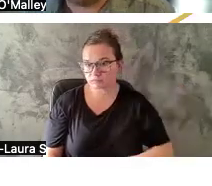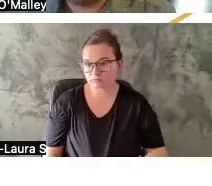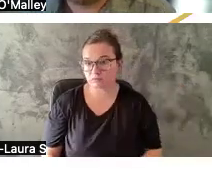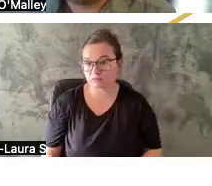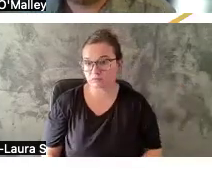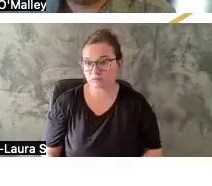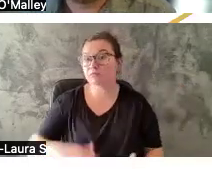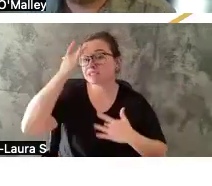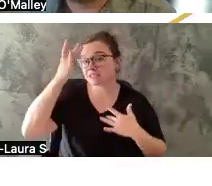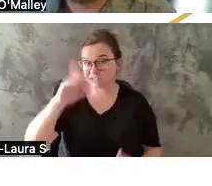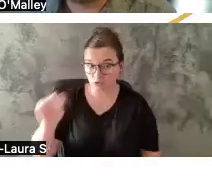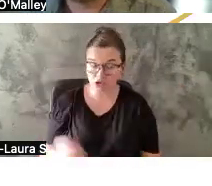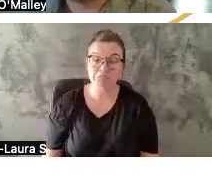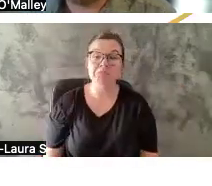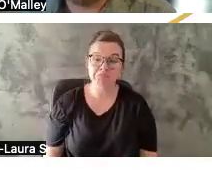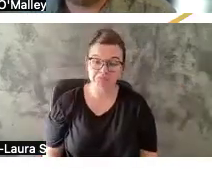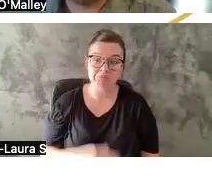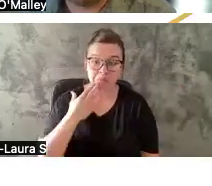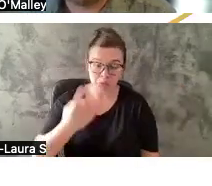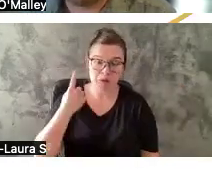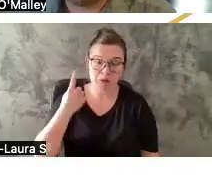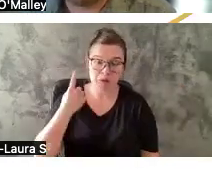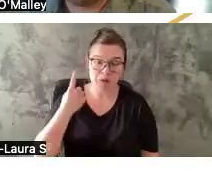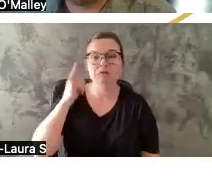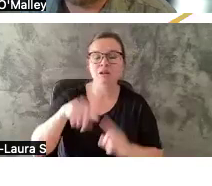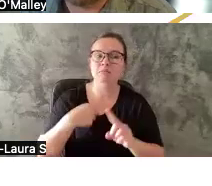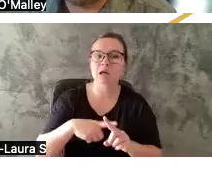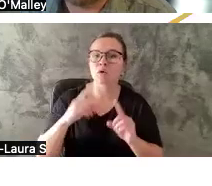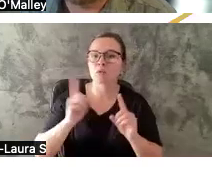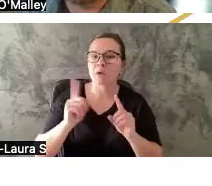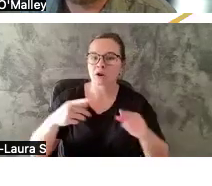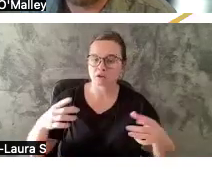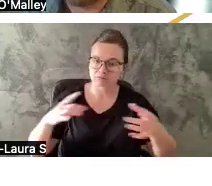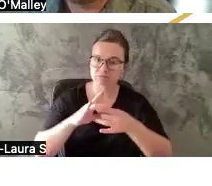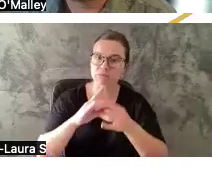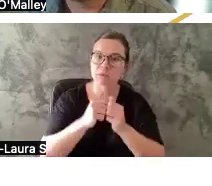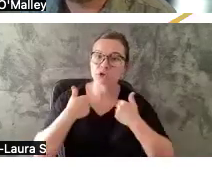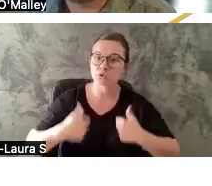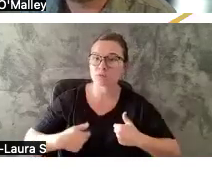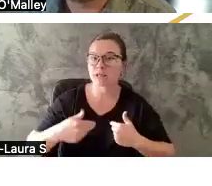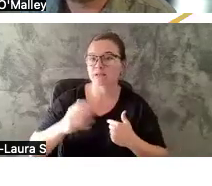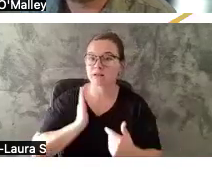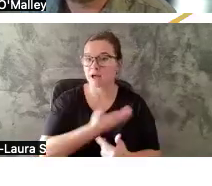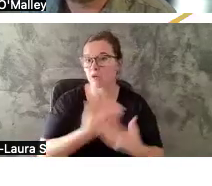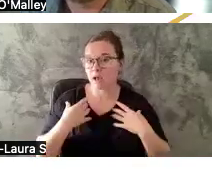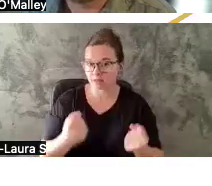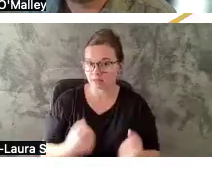Disease disorders. Okay, so that's a good one. So thinking about where it intersects with human health.